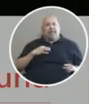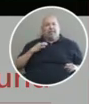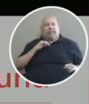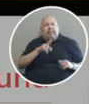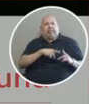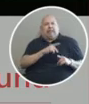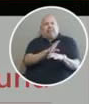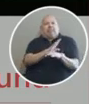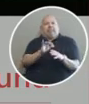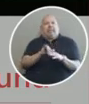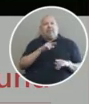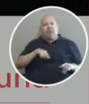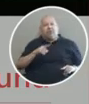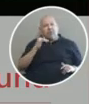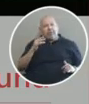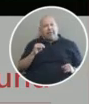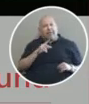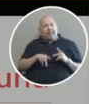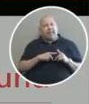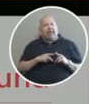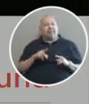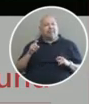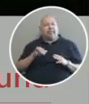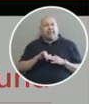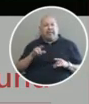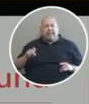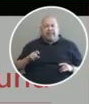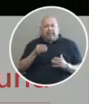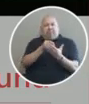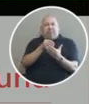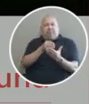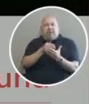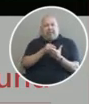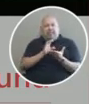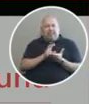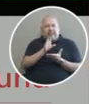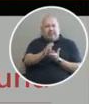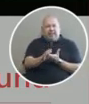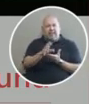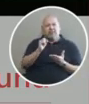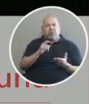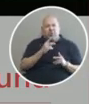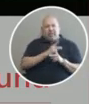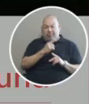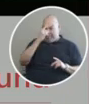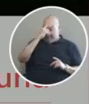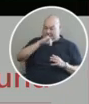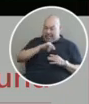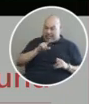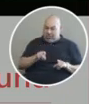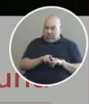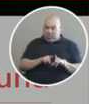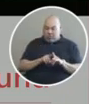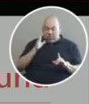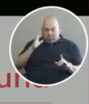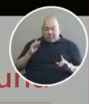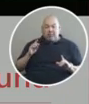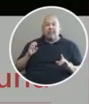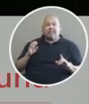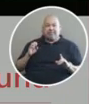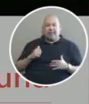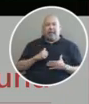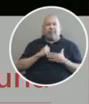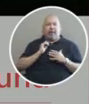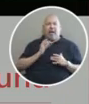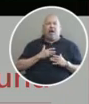the type of business that they're in and then the type of needs that they need these dollars allotted to. Just keep in mind that this is also going to